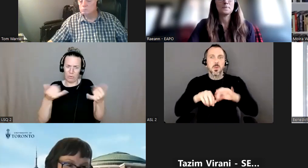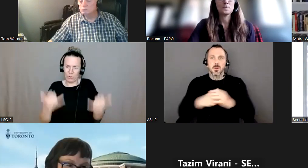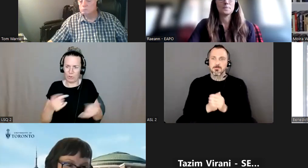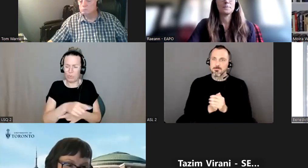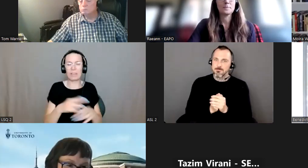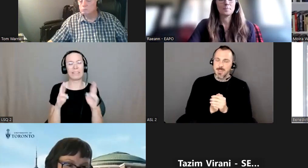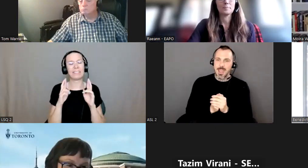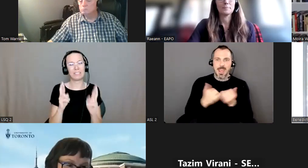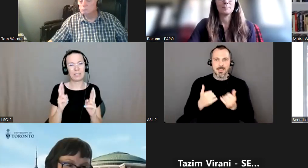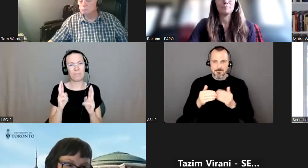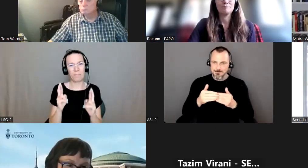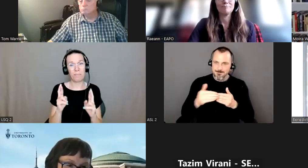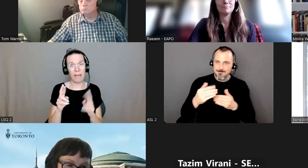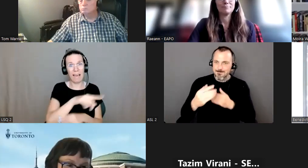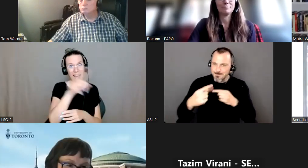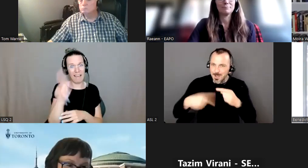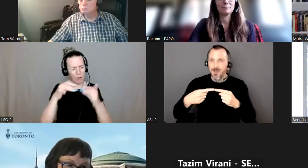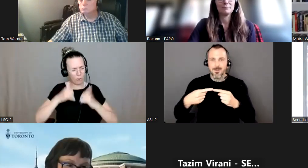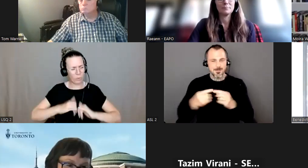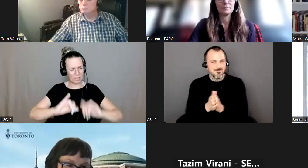year. Laura, back to you.